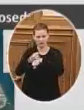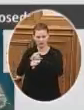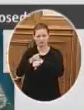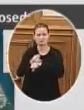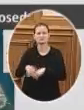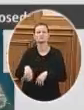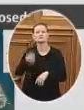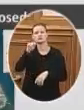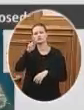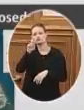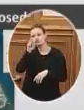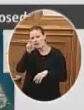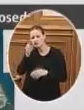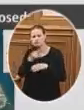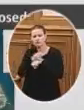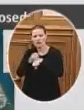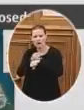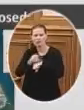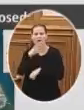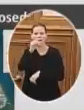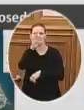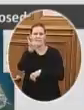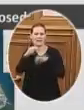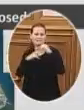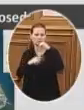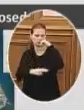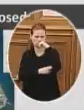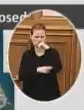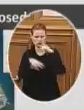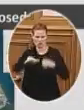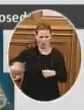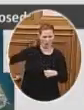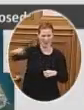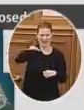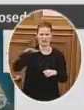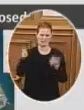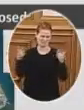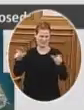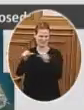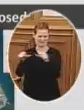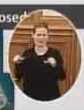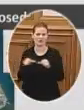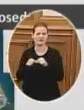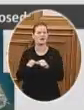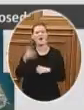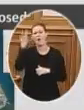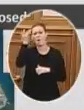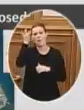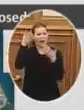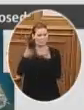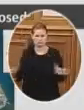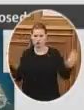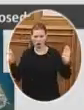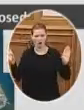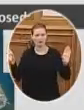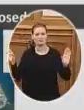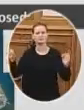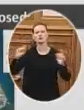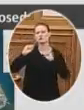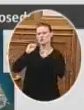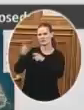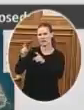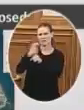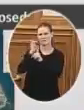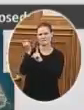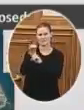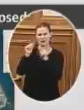along the northern waterfront of San Francisco. That course, being defined as broadly as it is to allow the environmental review team to make sure